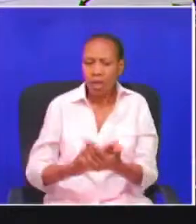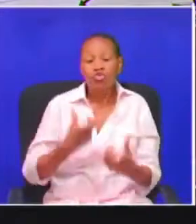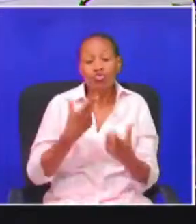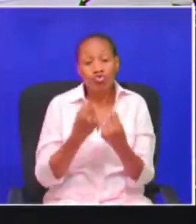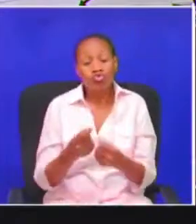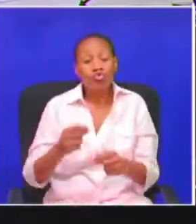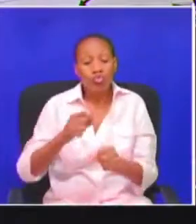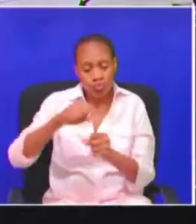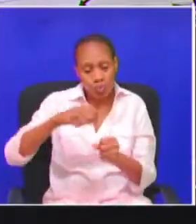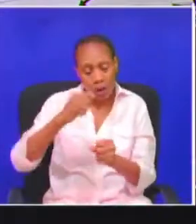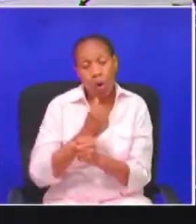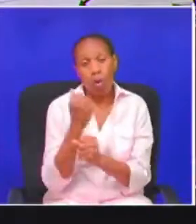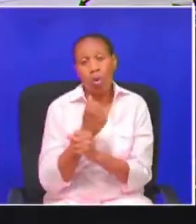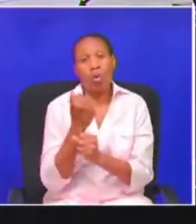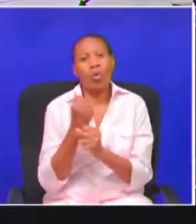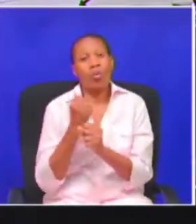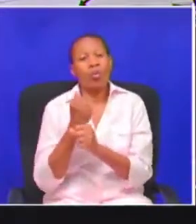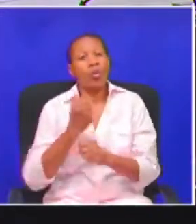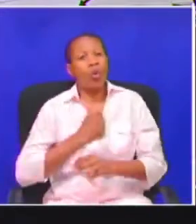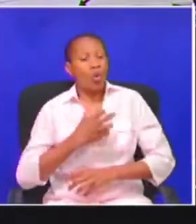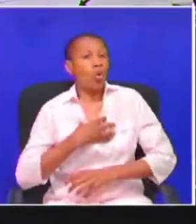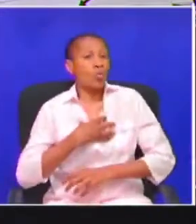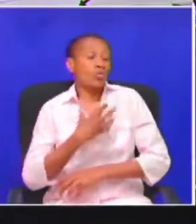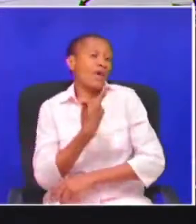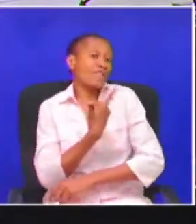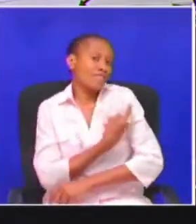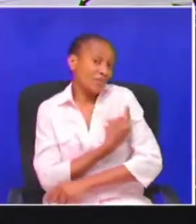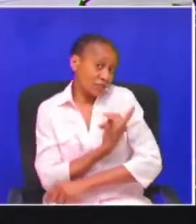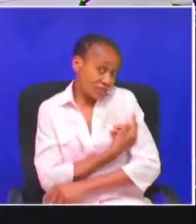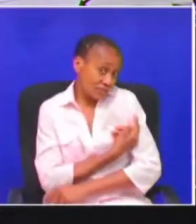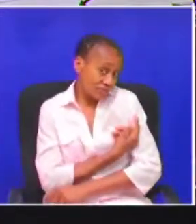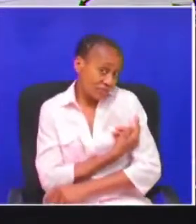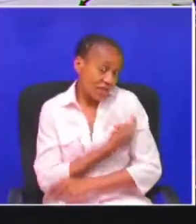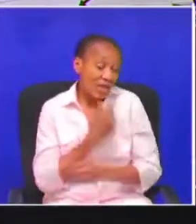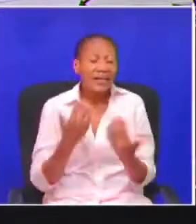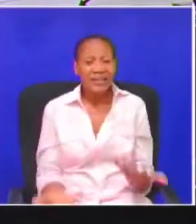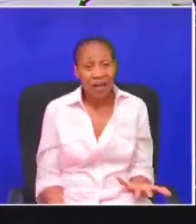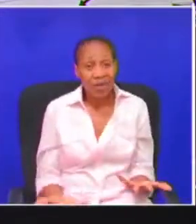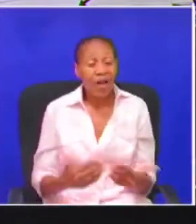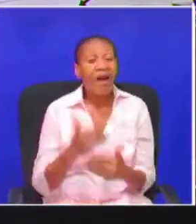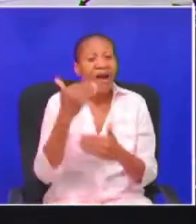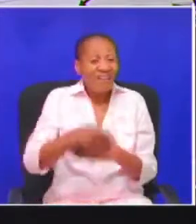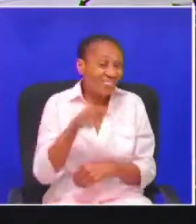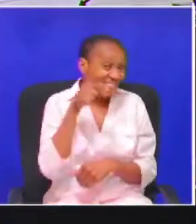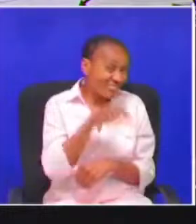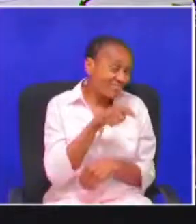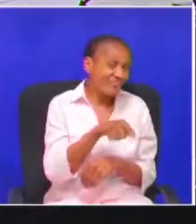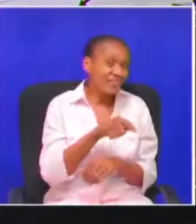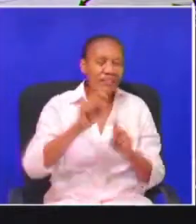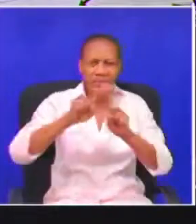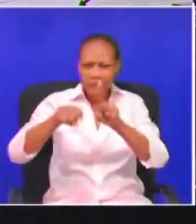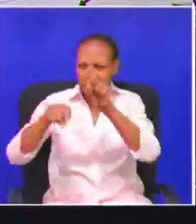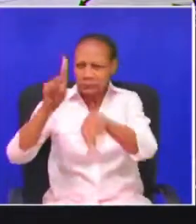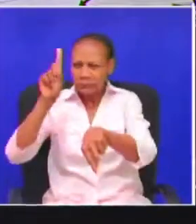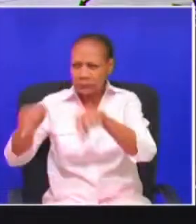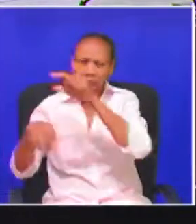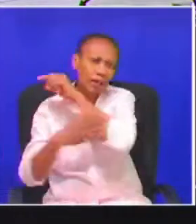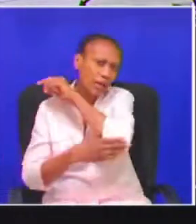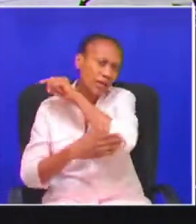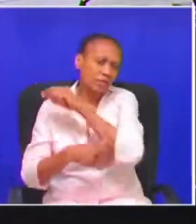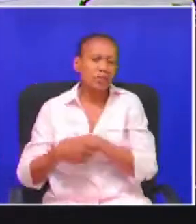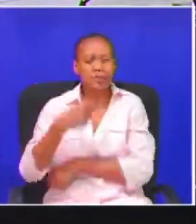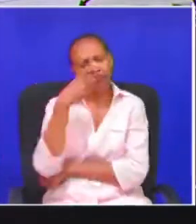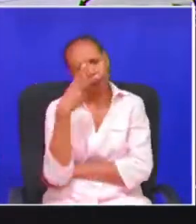our own vaccines. Now that lit the light for many countries, and they realized that yes, it is